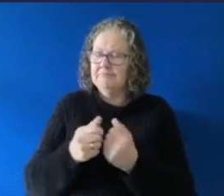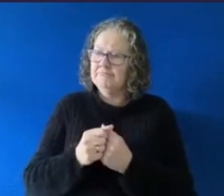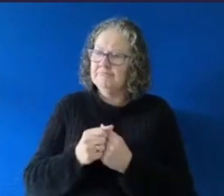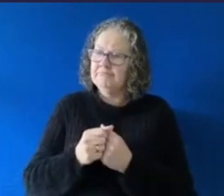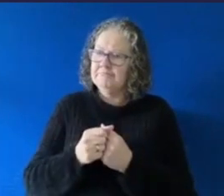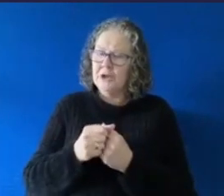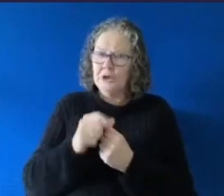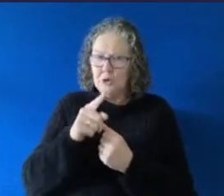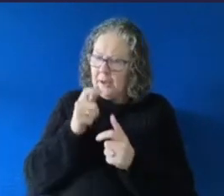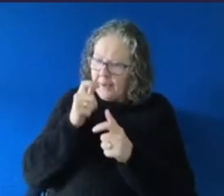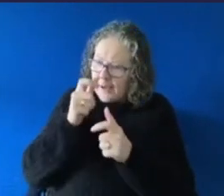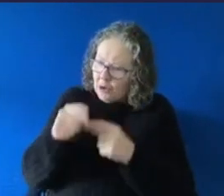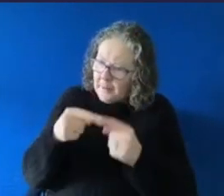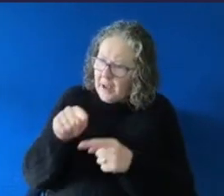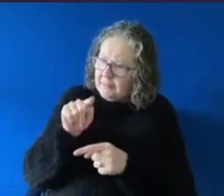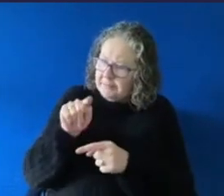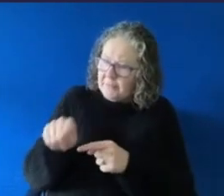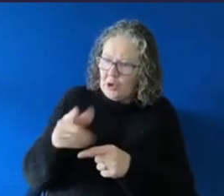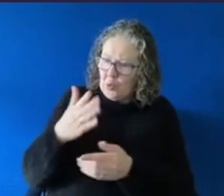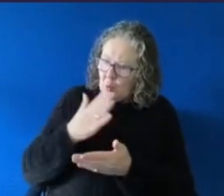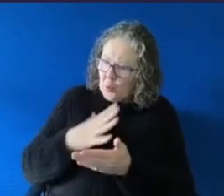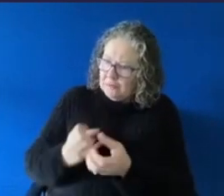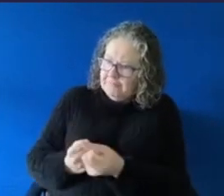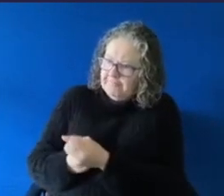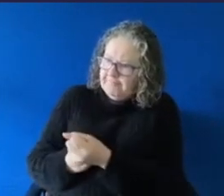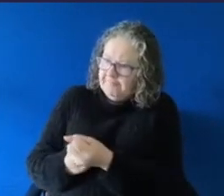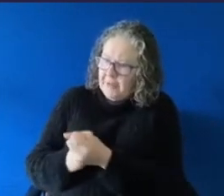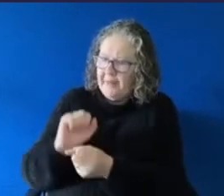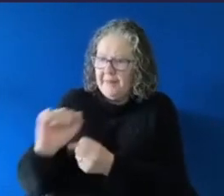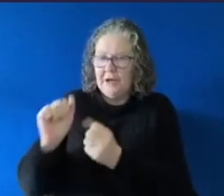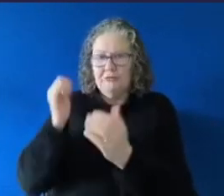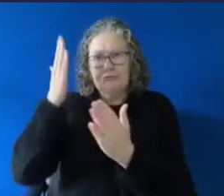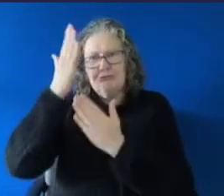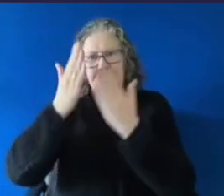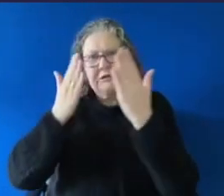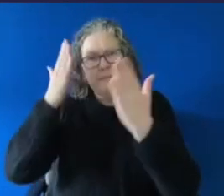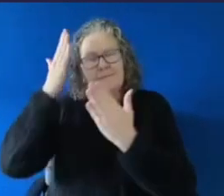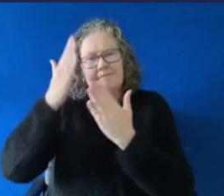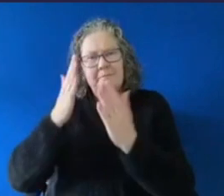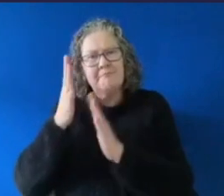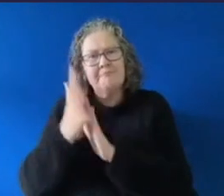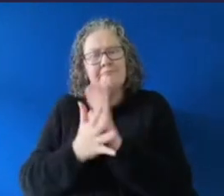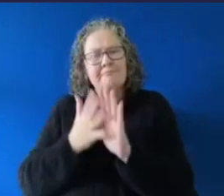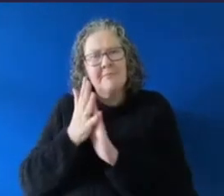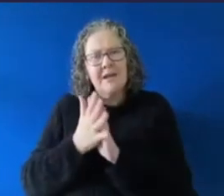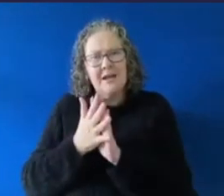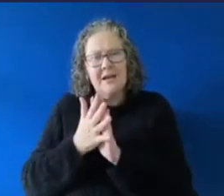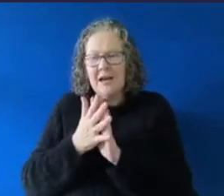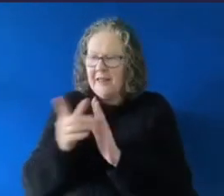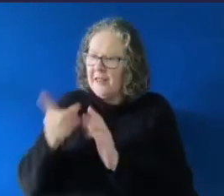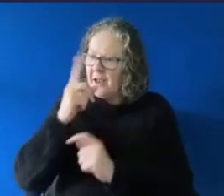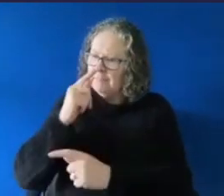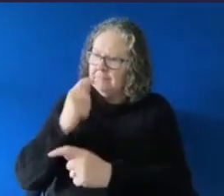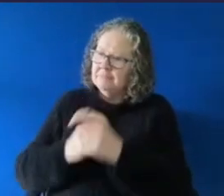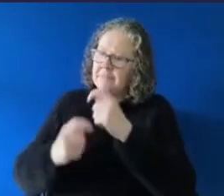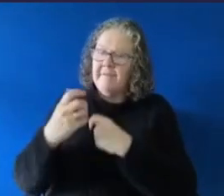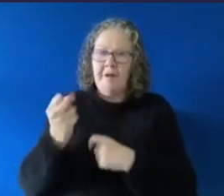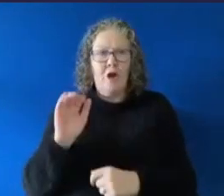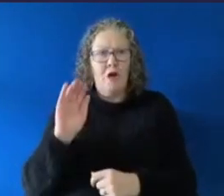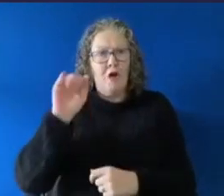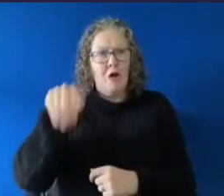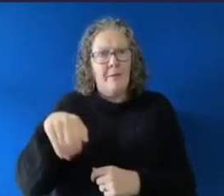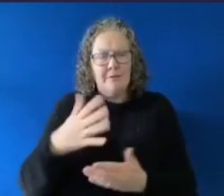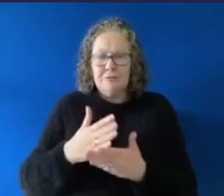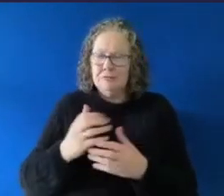to be able to really want to support their dream, to bring about ways that home can be that space of